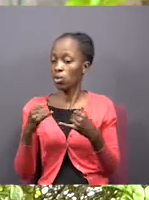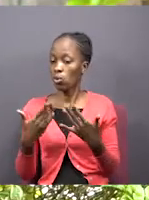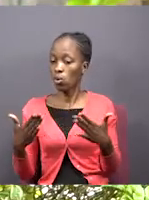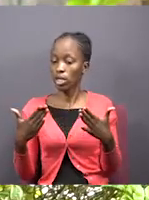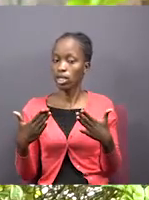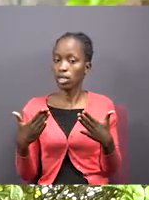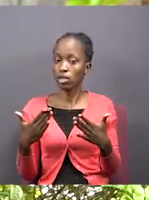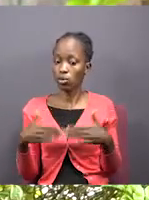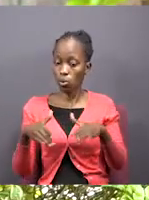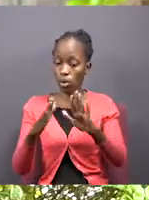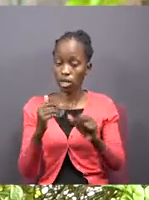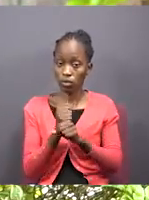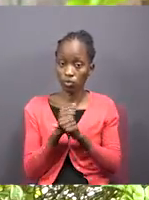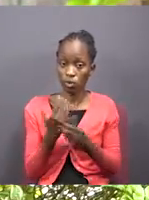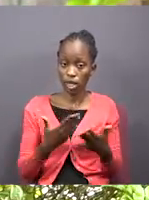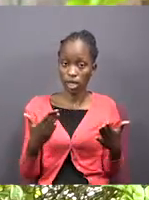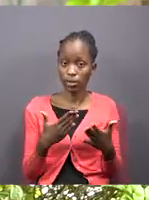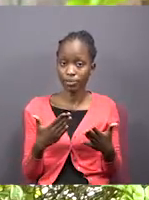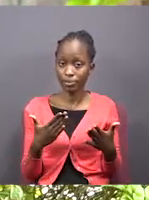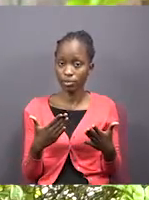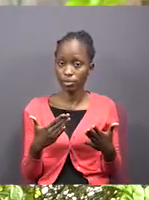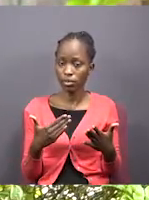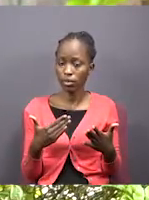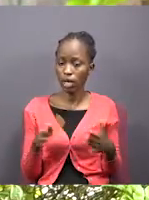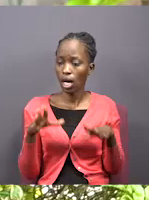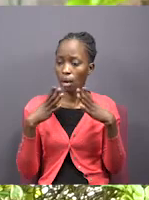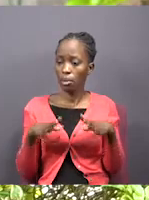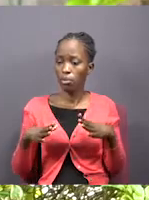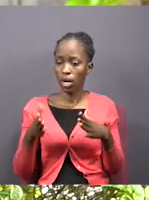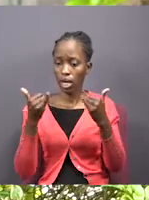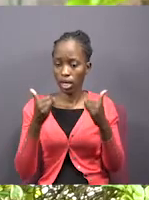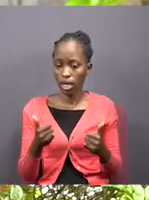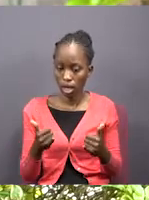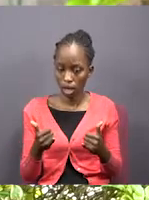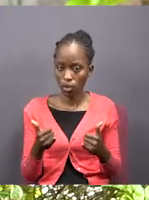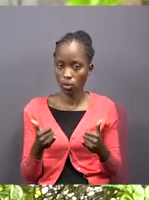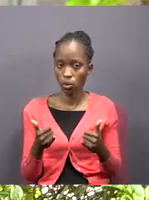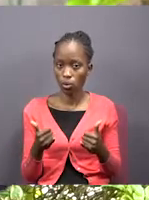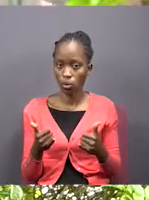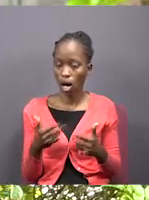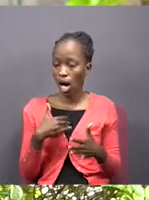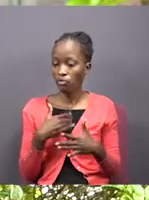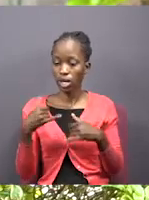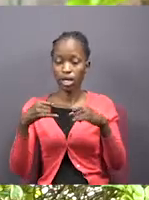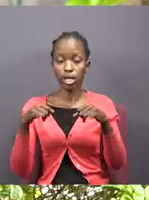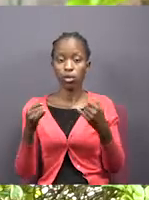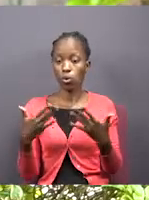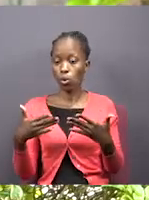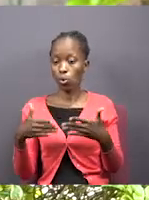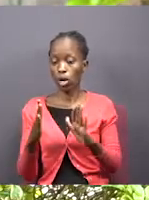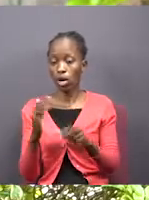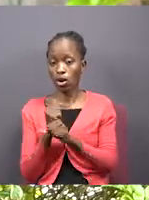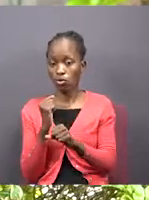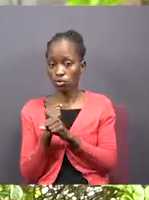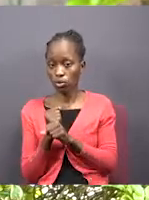of doing things, new ways of life. In short, people have found new ways in which they can generate income and live